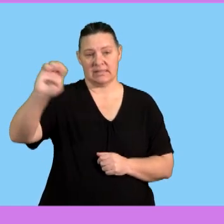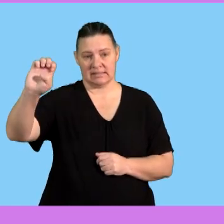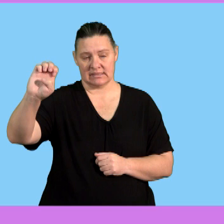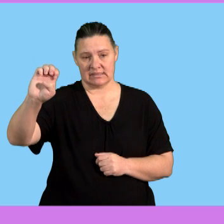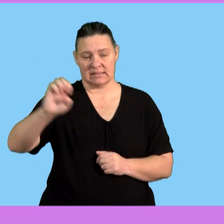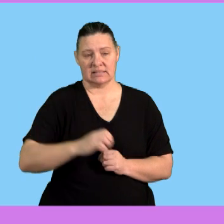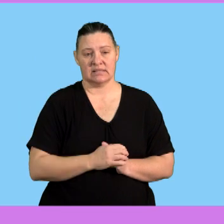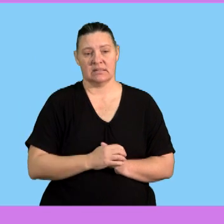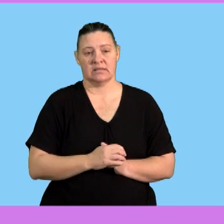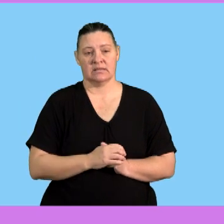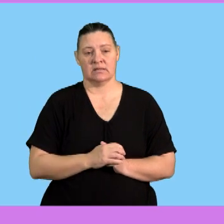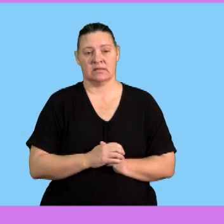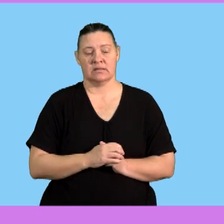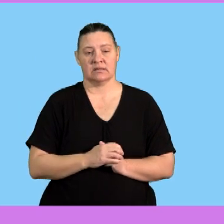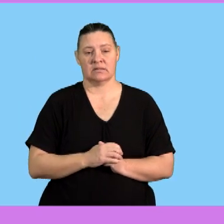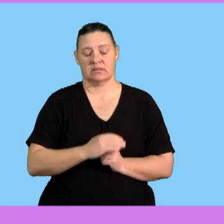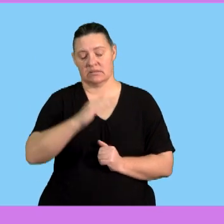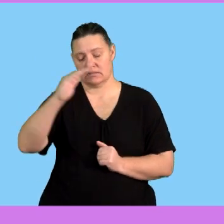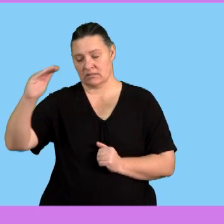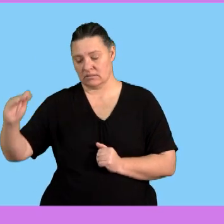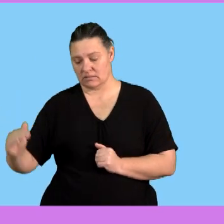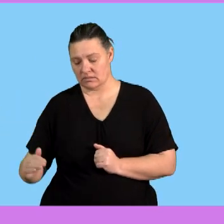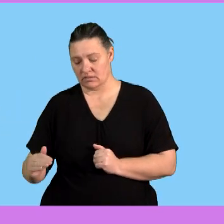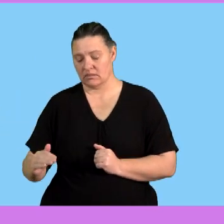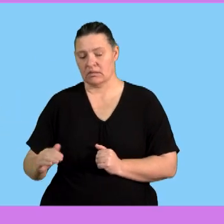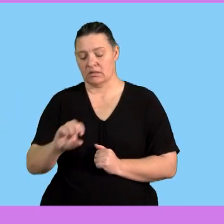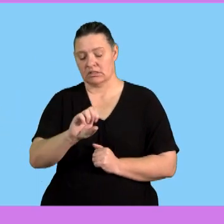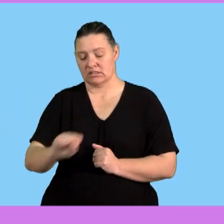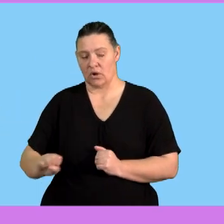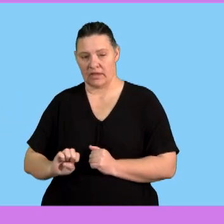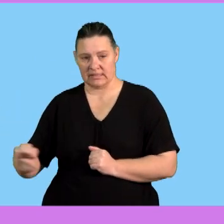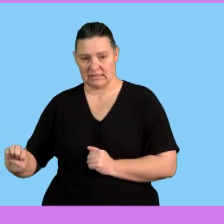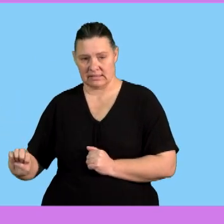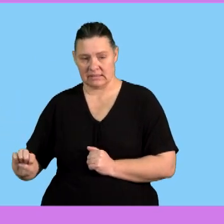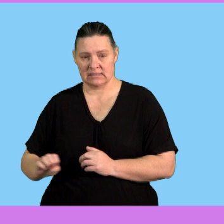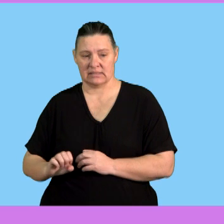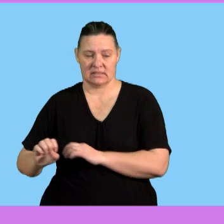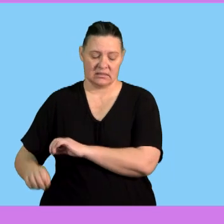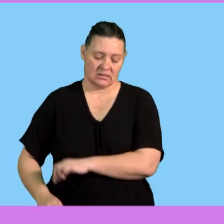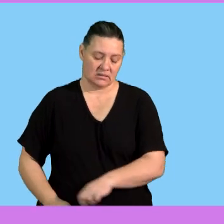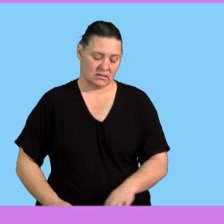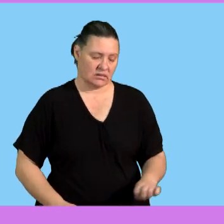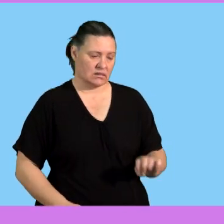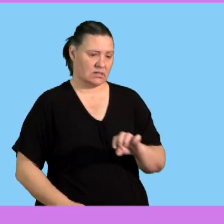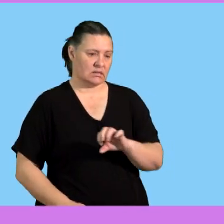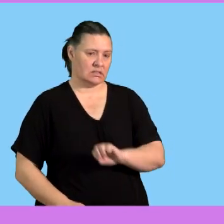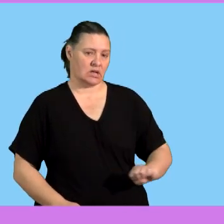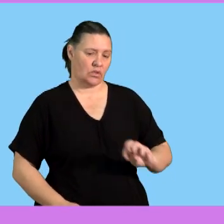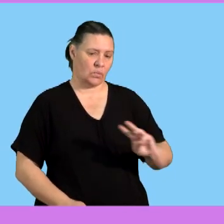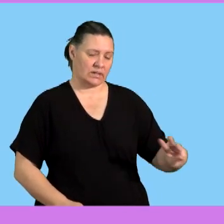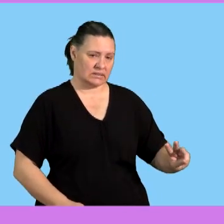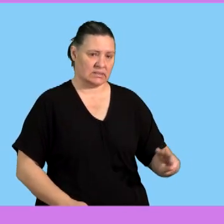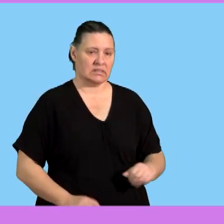northeast, moving along towards your right, downwards it will show your southeast, going up